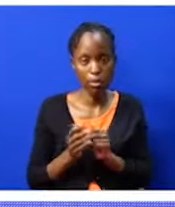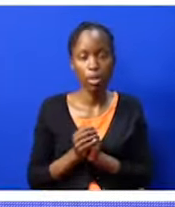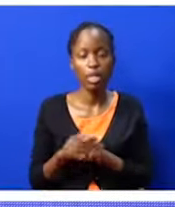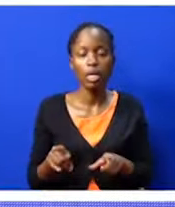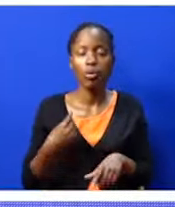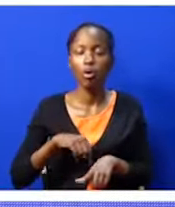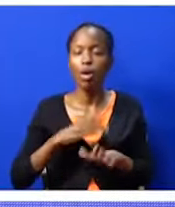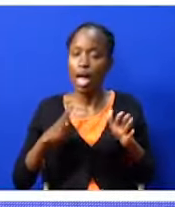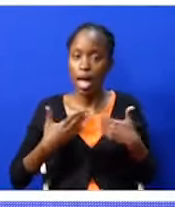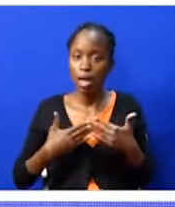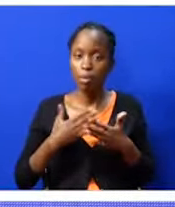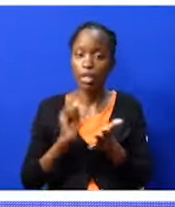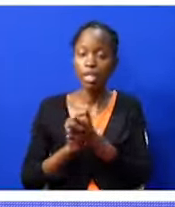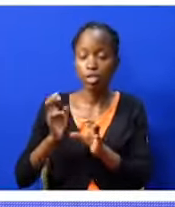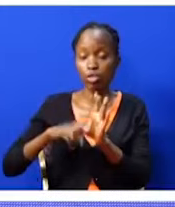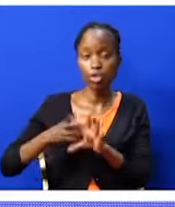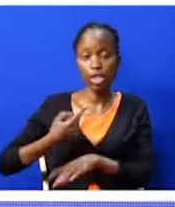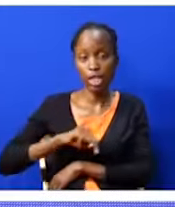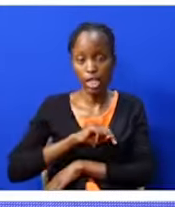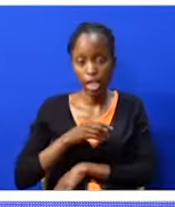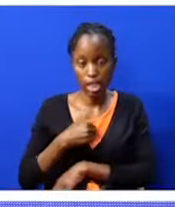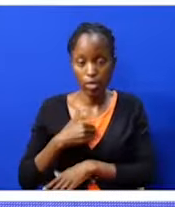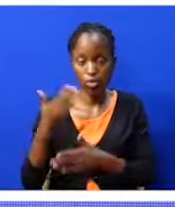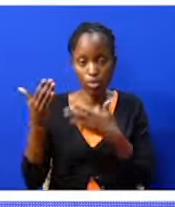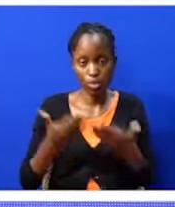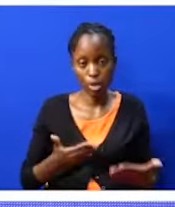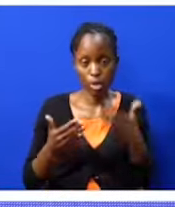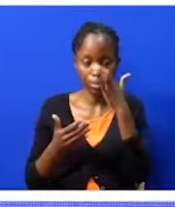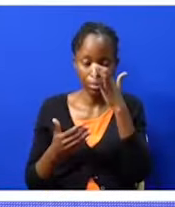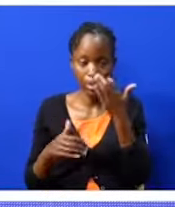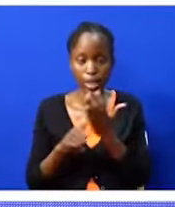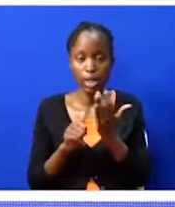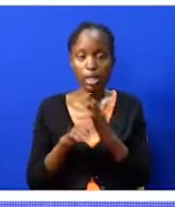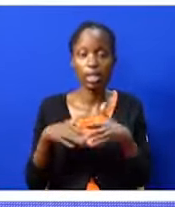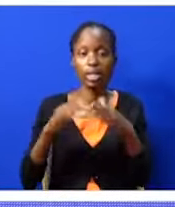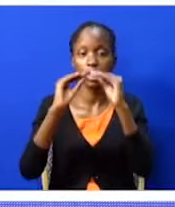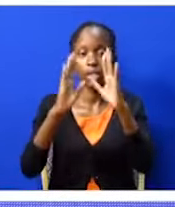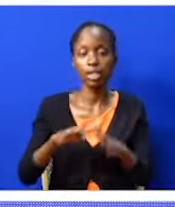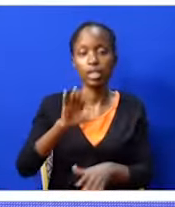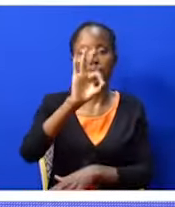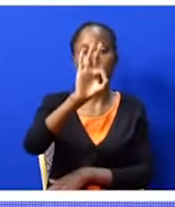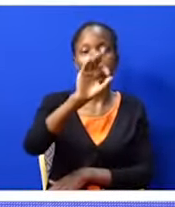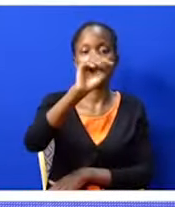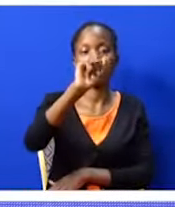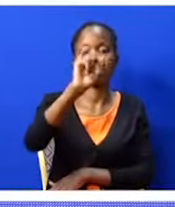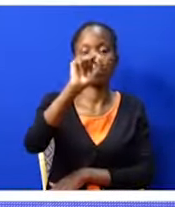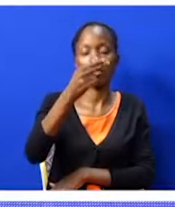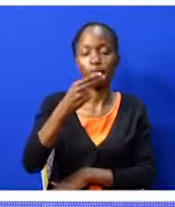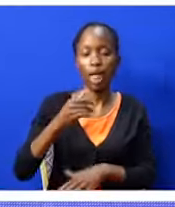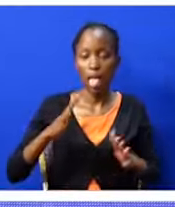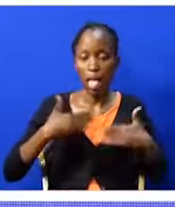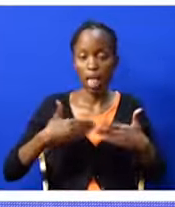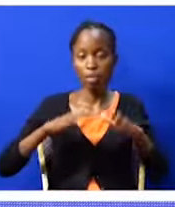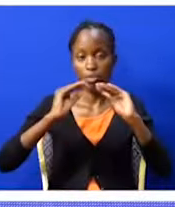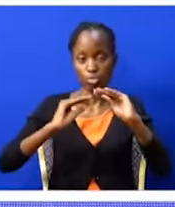We are so happy to have you on board. Welcome. My name is Teacher Faith. I am happy to be your